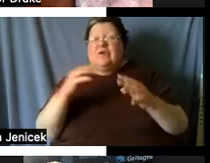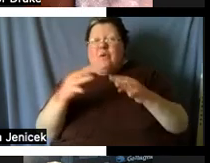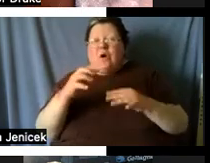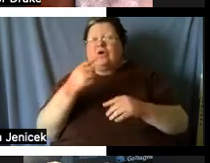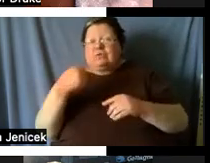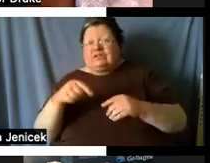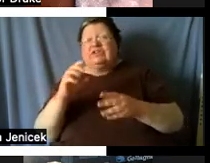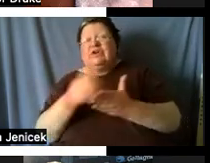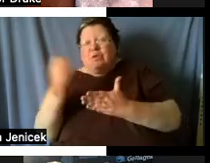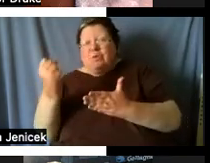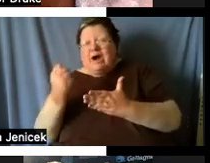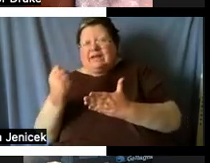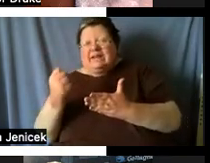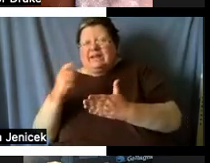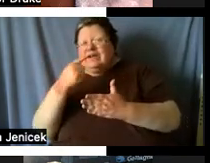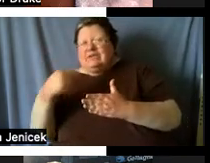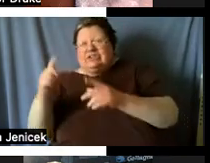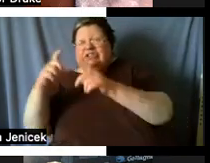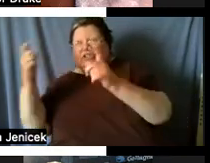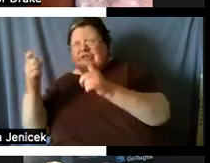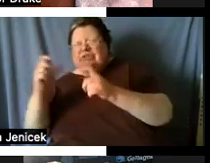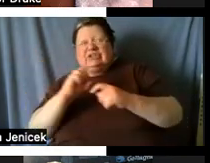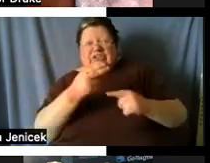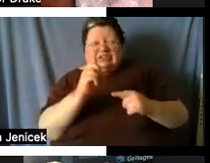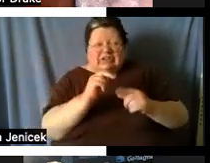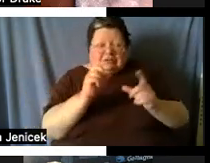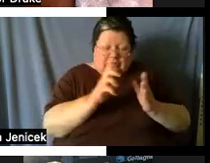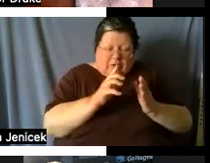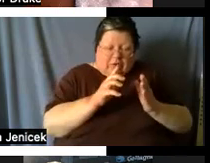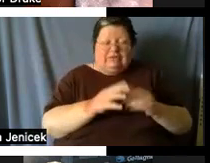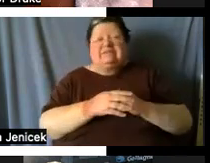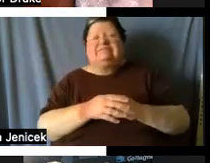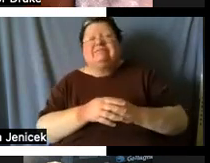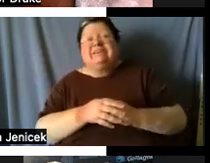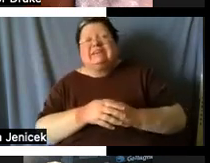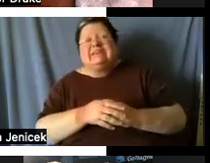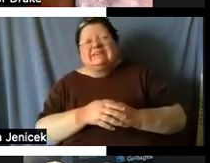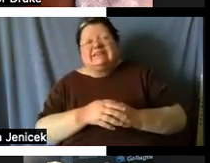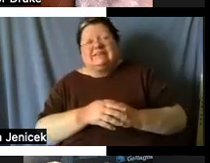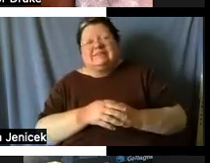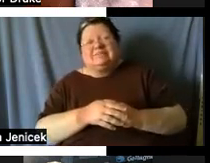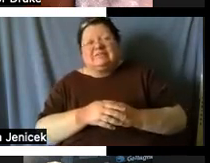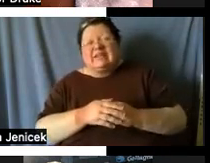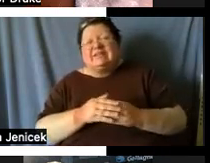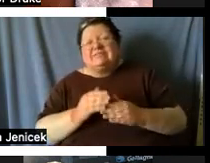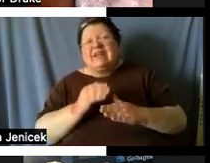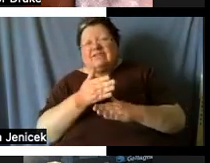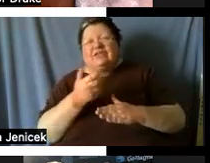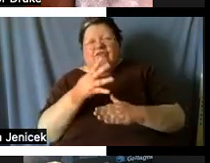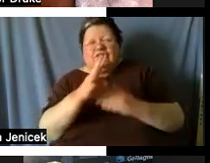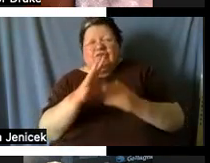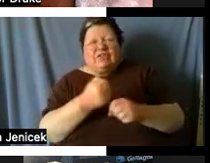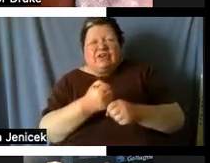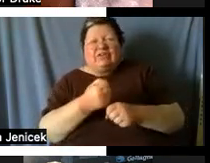Russia, huge. Chechnya, quite small. And then after a few years, they tried again,